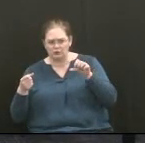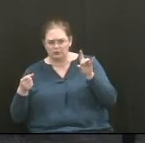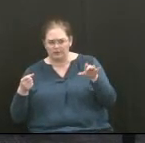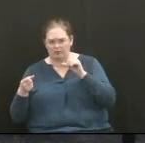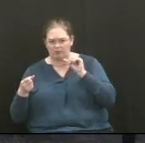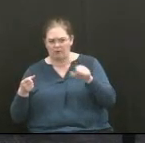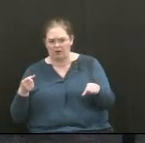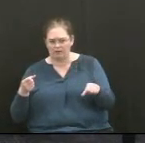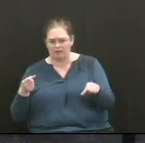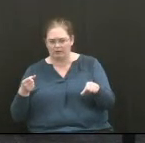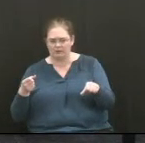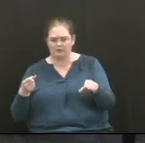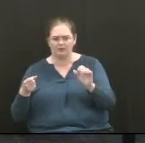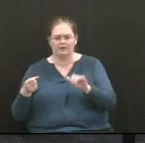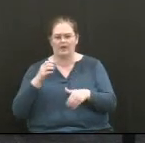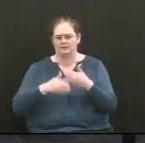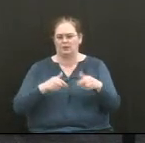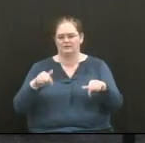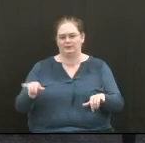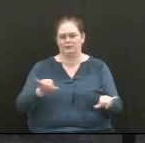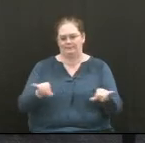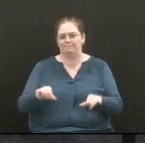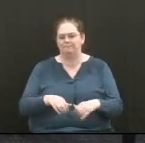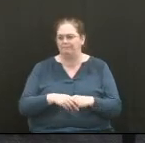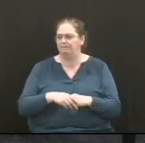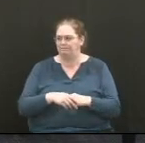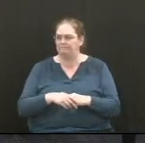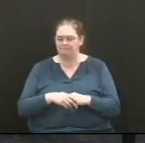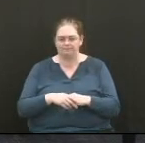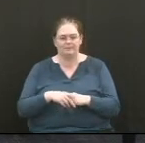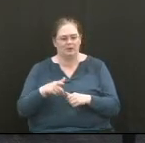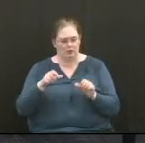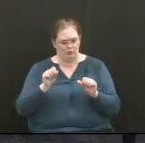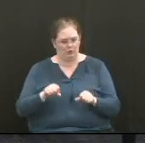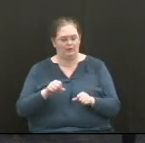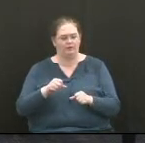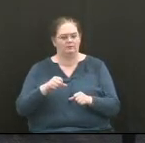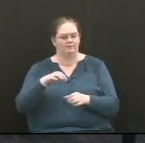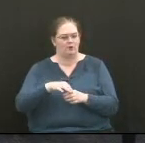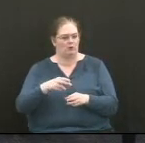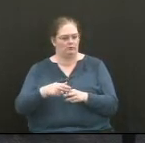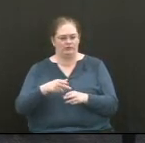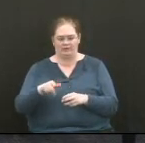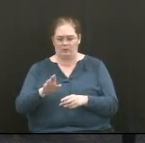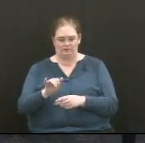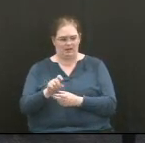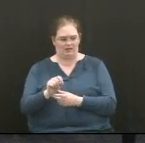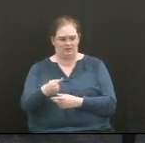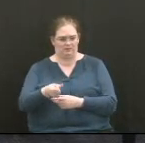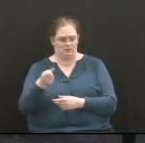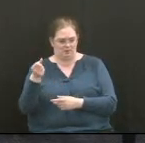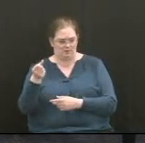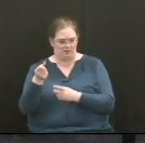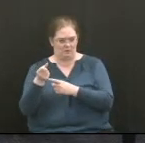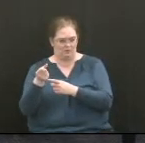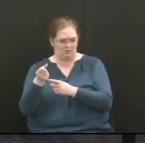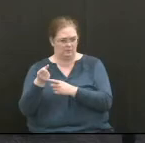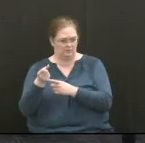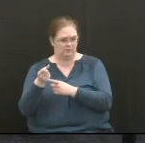back. And that's the process here too. Is you'll be able to vote provisionally. That ballot, those ballots are set aside at the